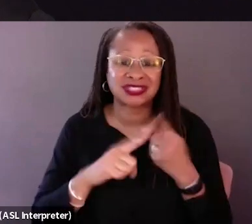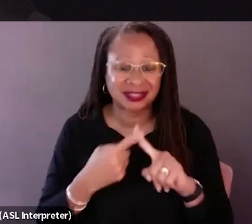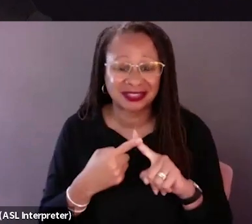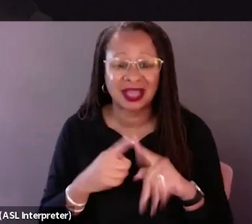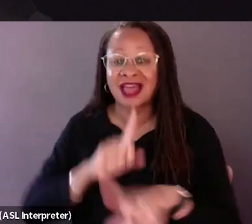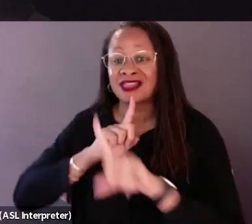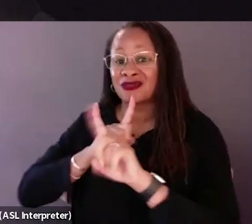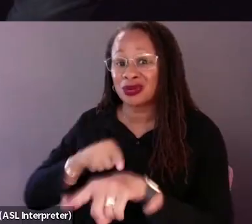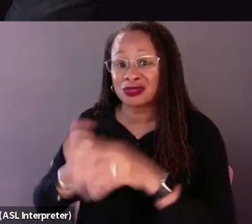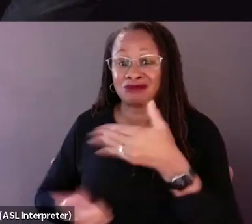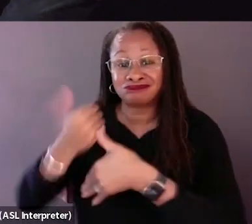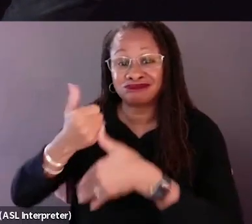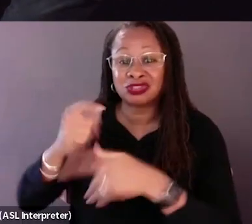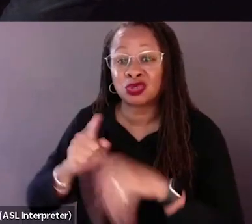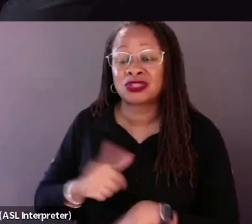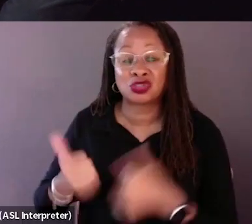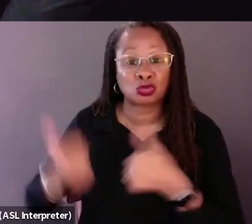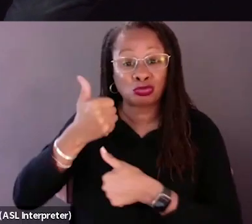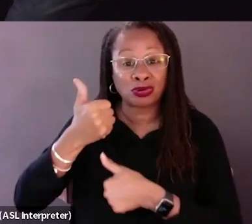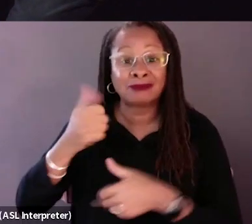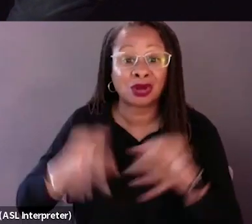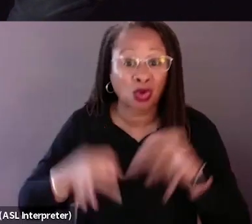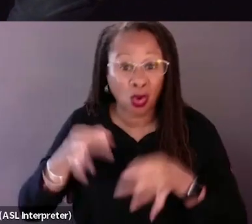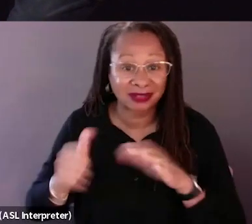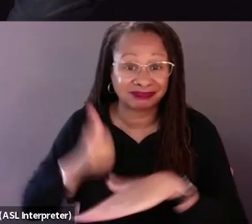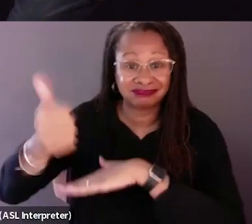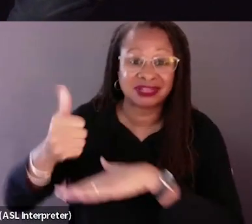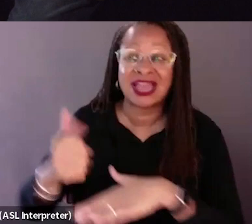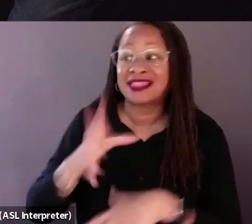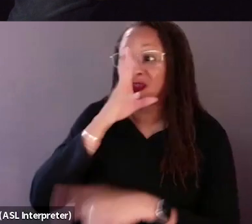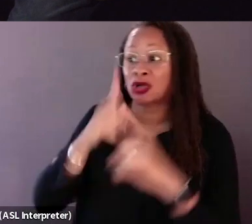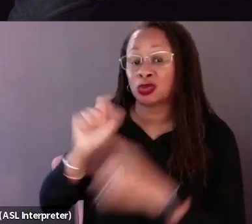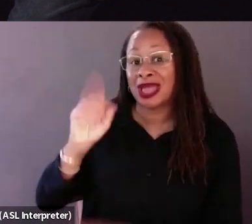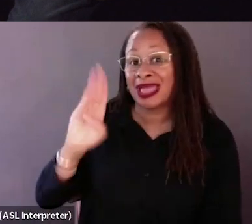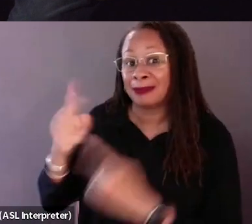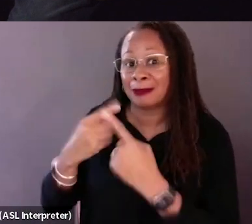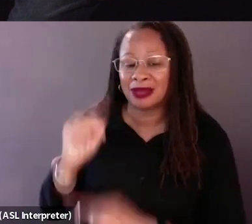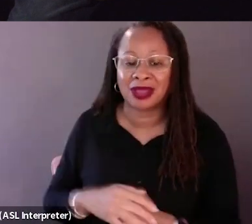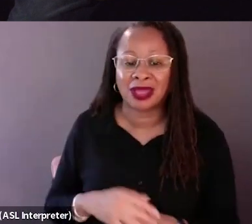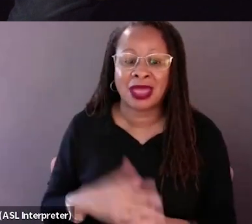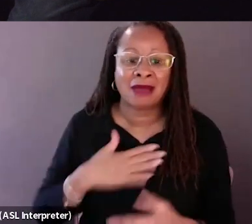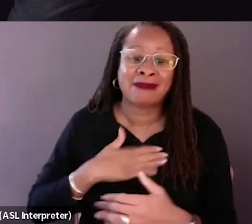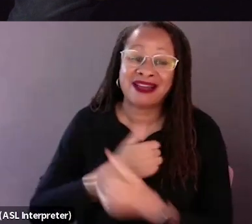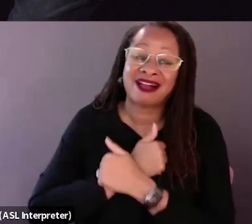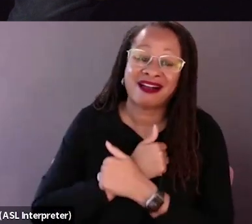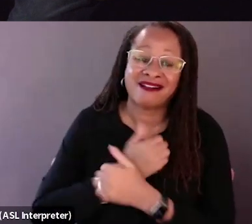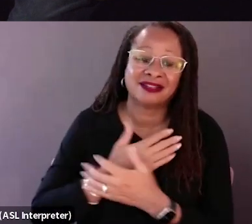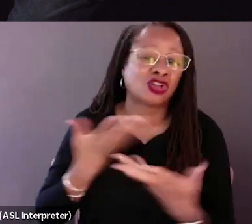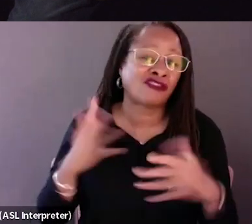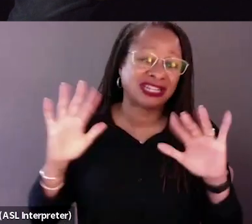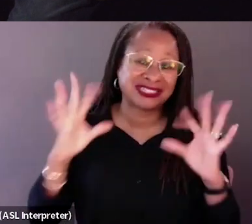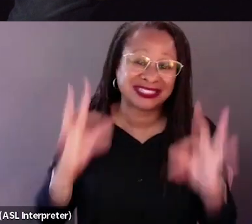the Supreme Court. So when he's like, well, talk to Abe about it. And she's like, my love, it's already